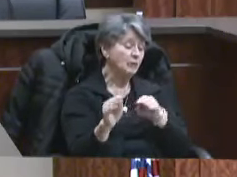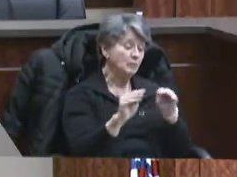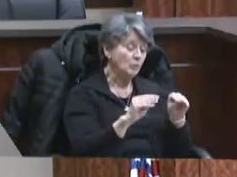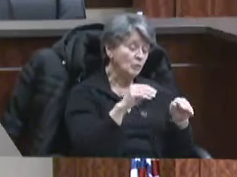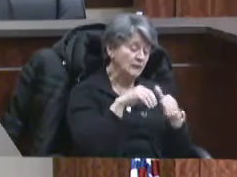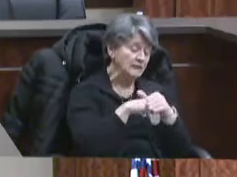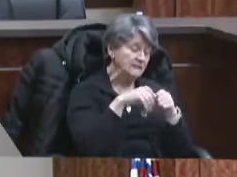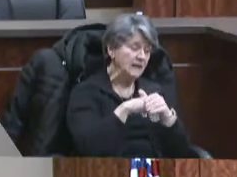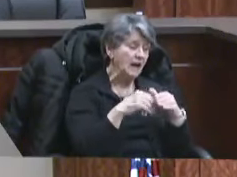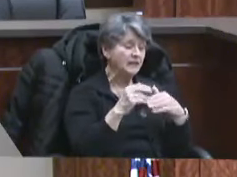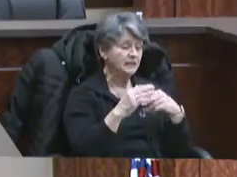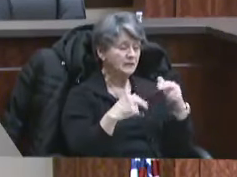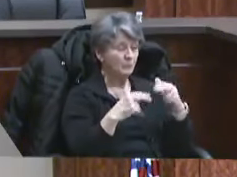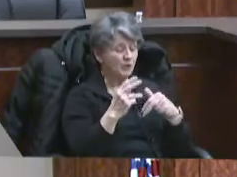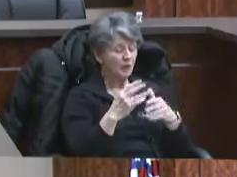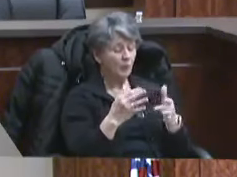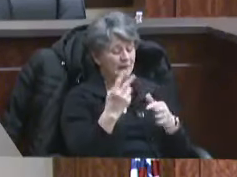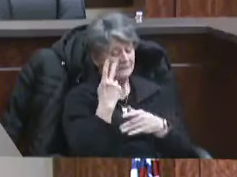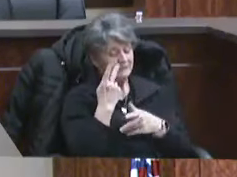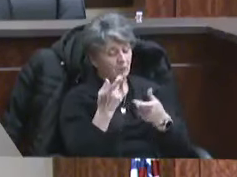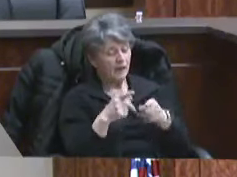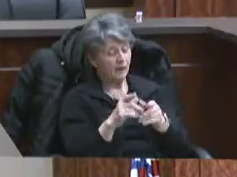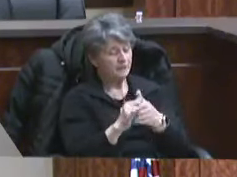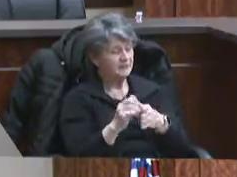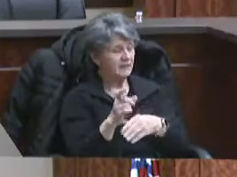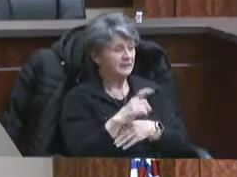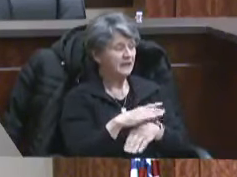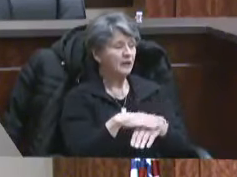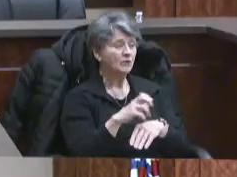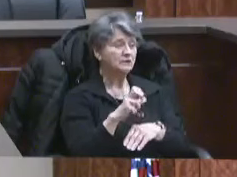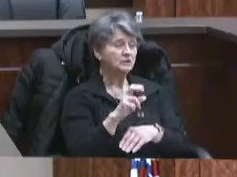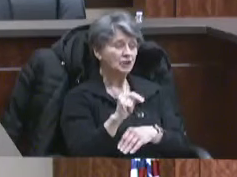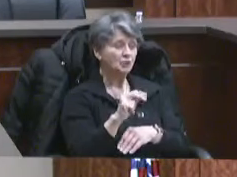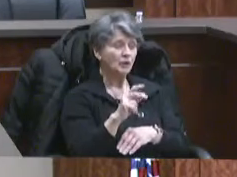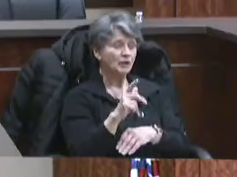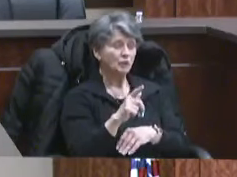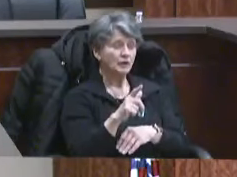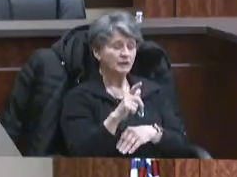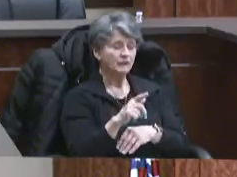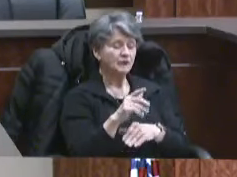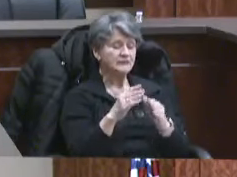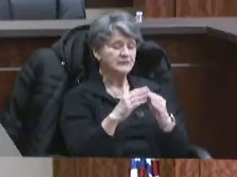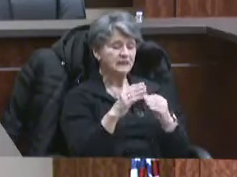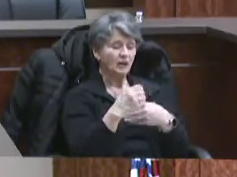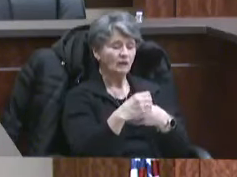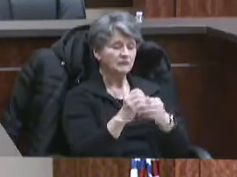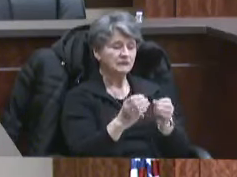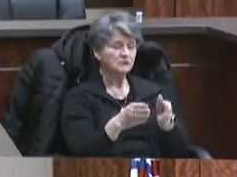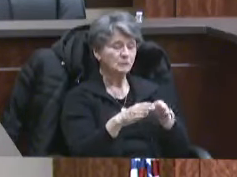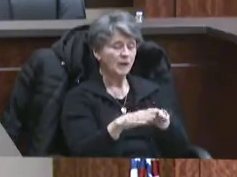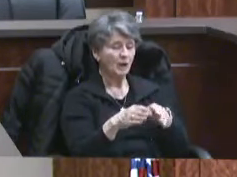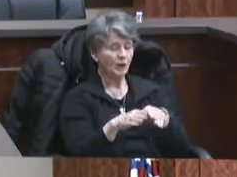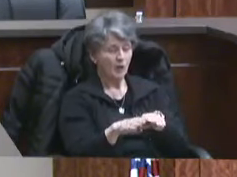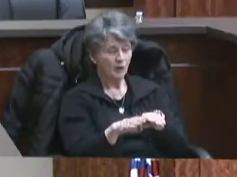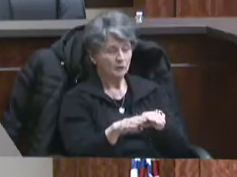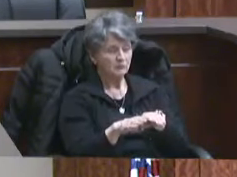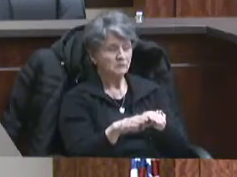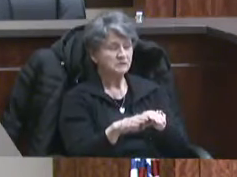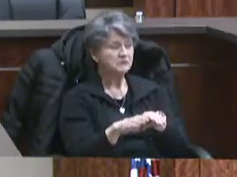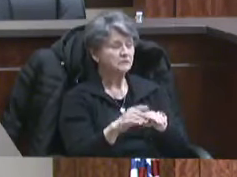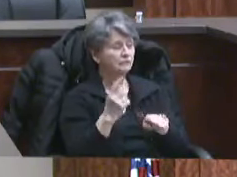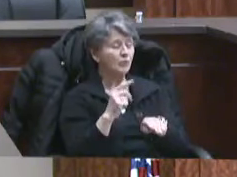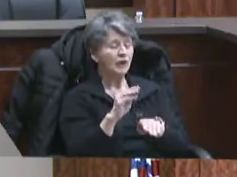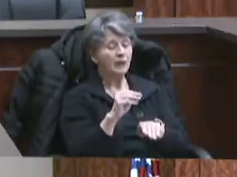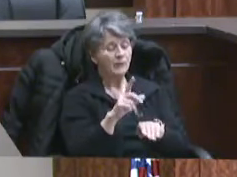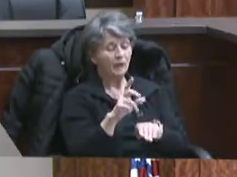see what happens that day. On January the 21st, city offices will be closed in observance of Martin Luther King Day.